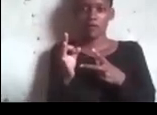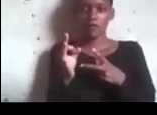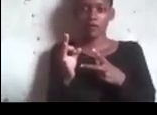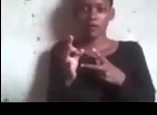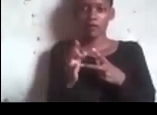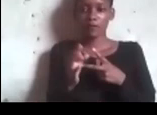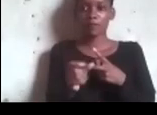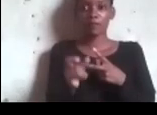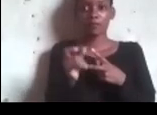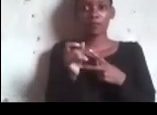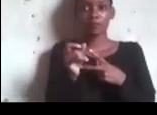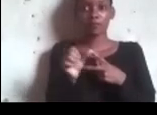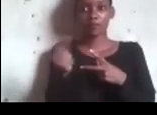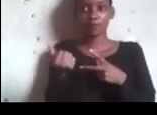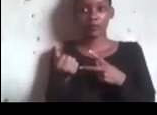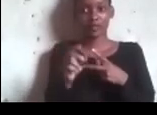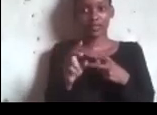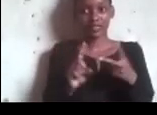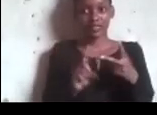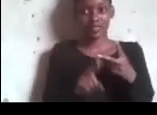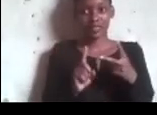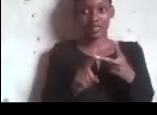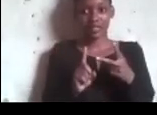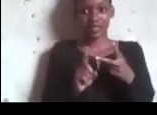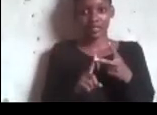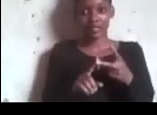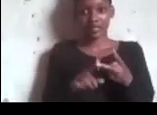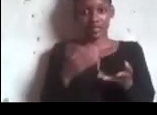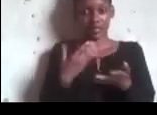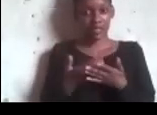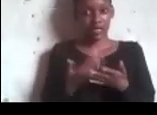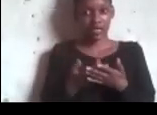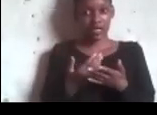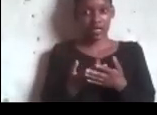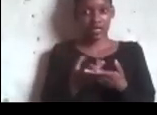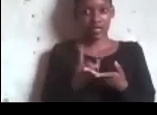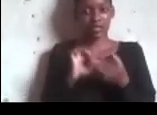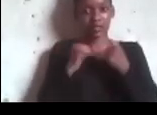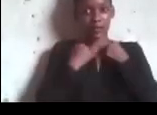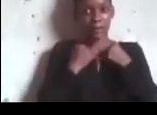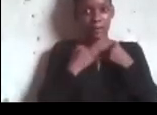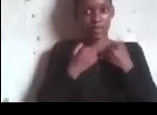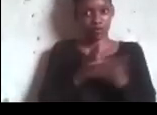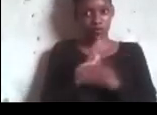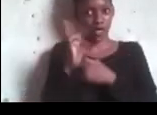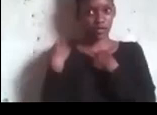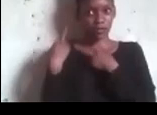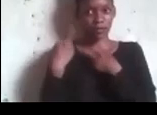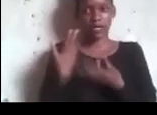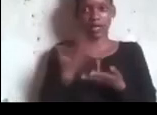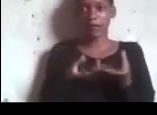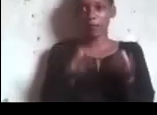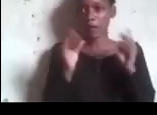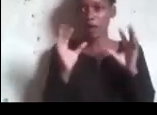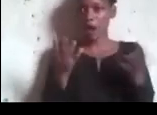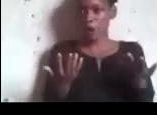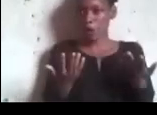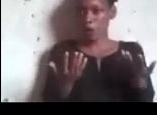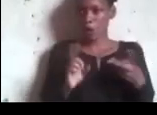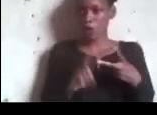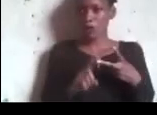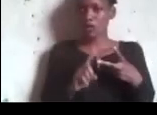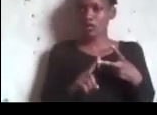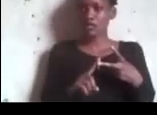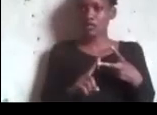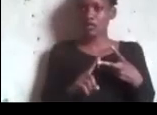the other option, the second option, where he can obtain parental rights and responsibilities when, regardless whether he has lived with